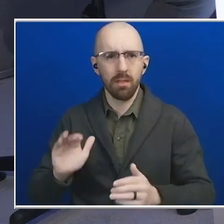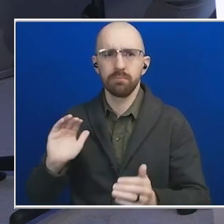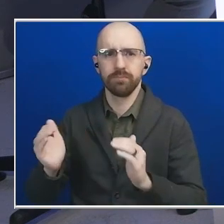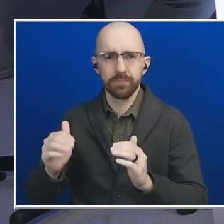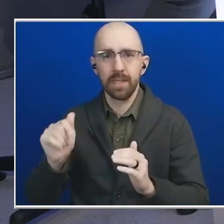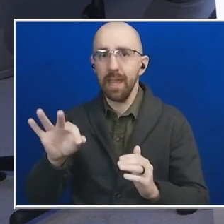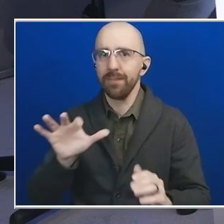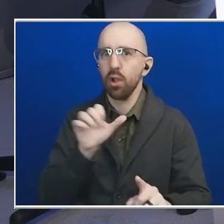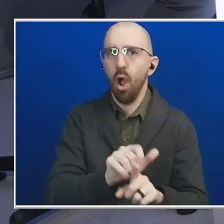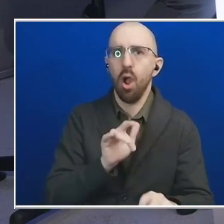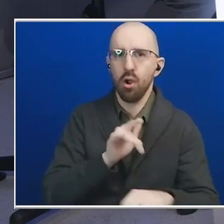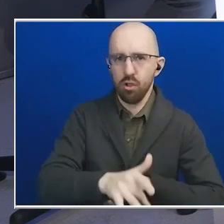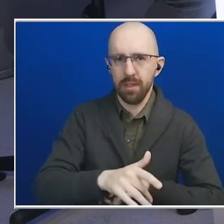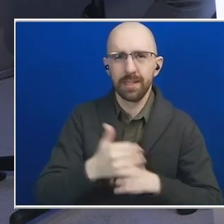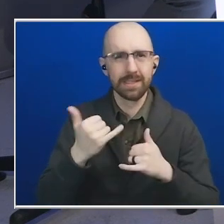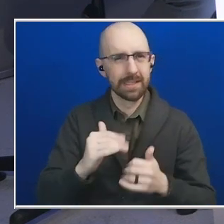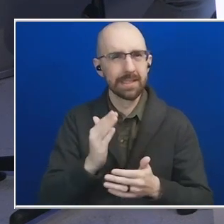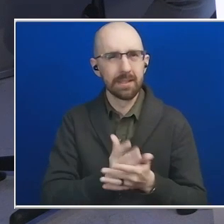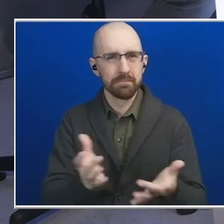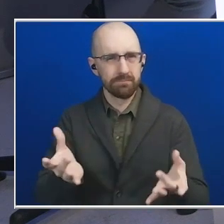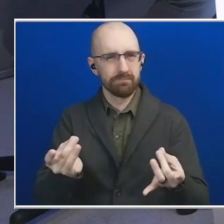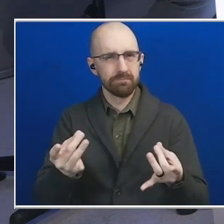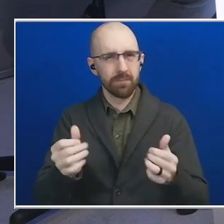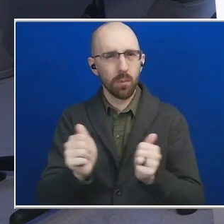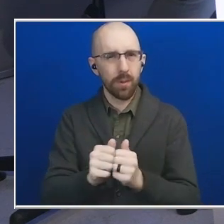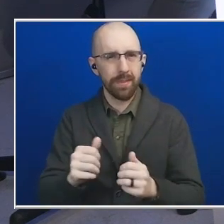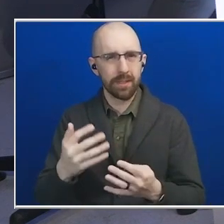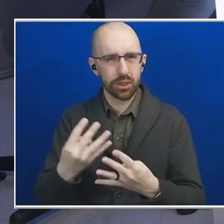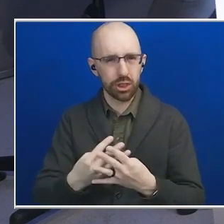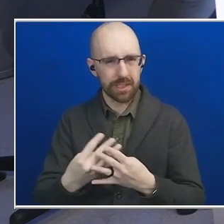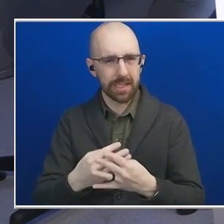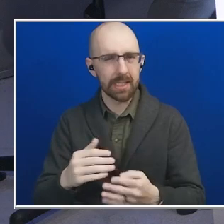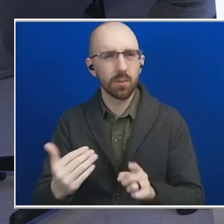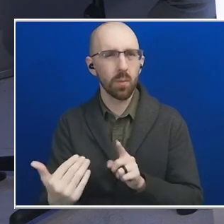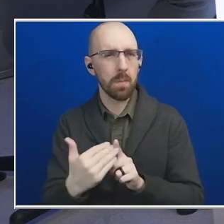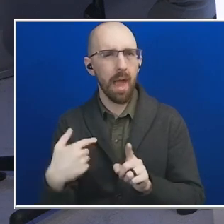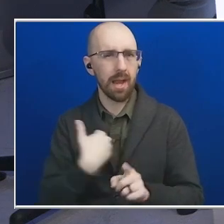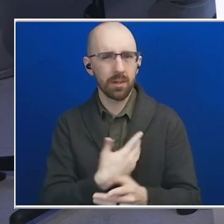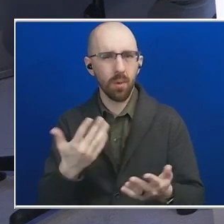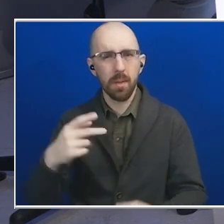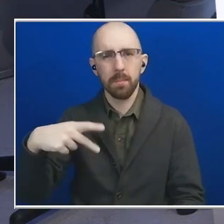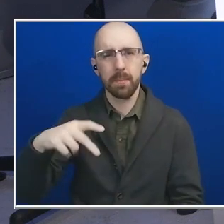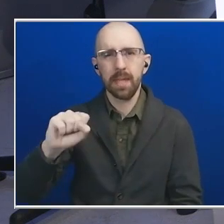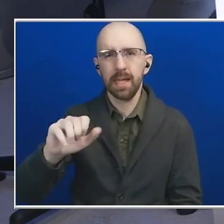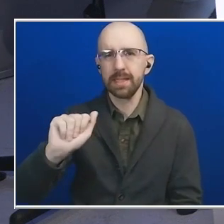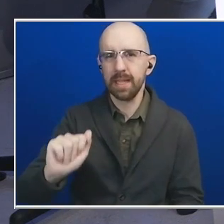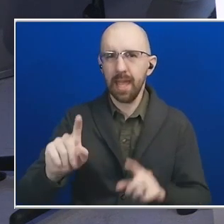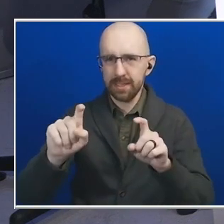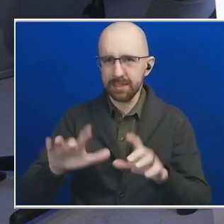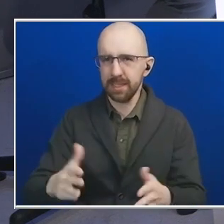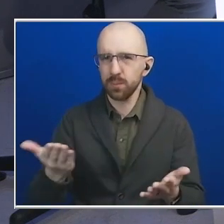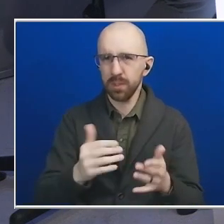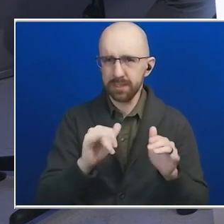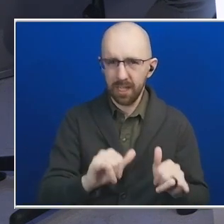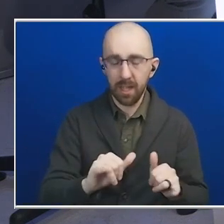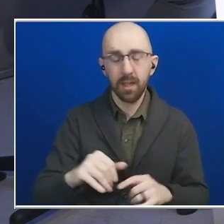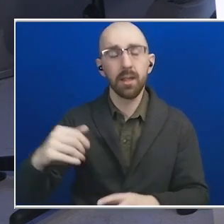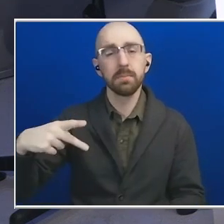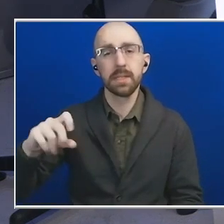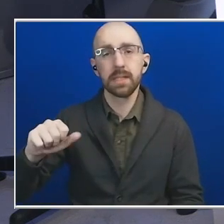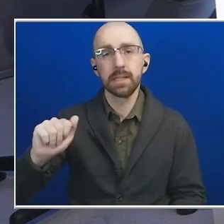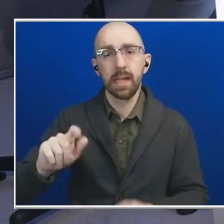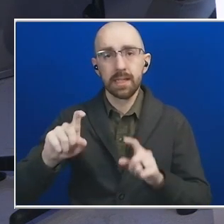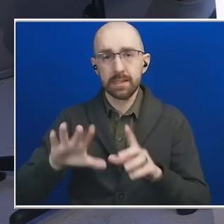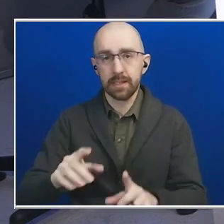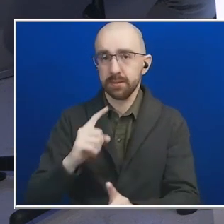still some controversy around screening. Remind us what a PSA test is, and then is a PSA test alone good